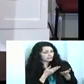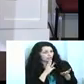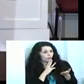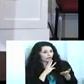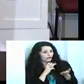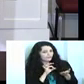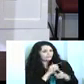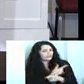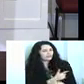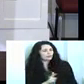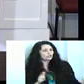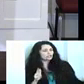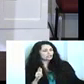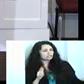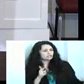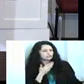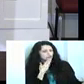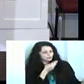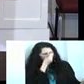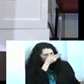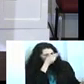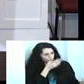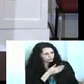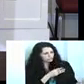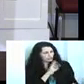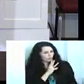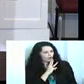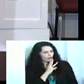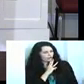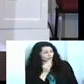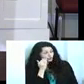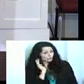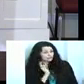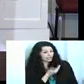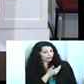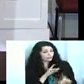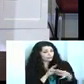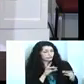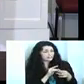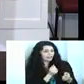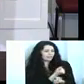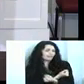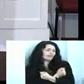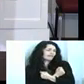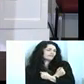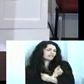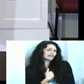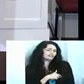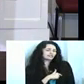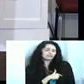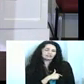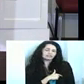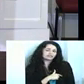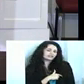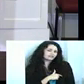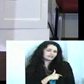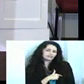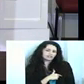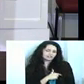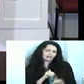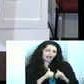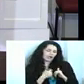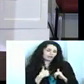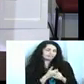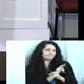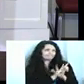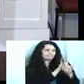of liberation, a water of good news, a water that knows our story and loves us just as we are. A